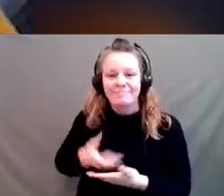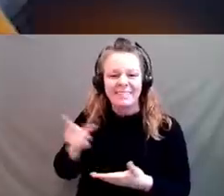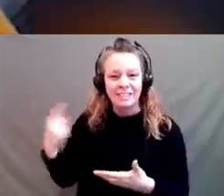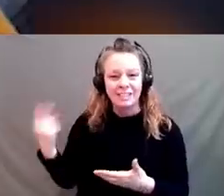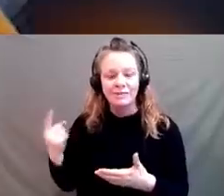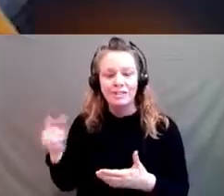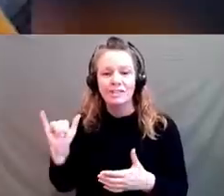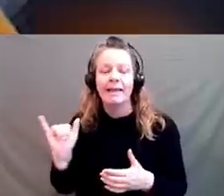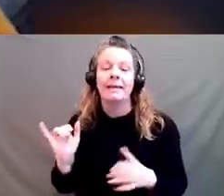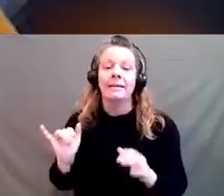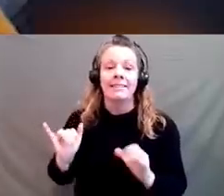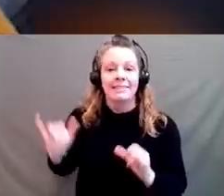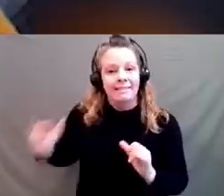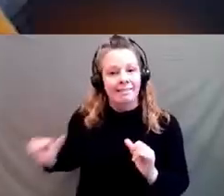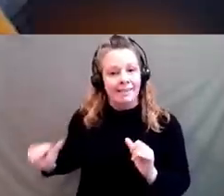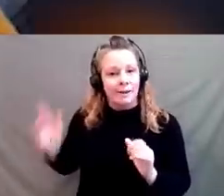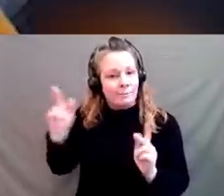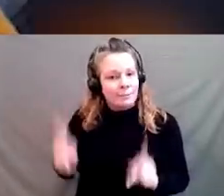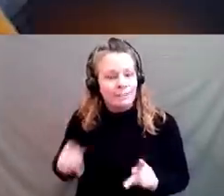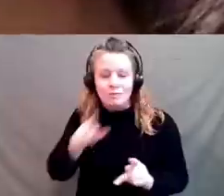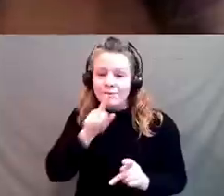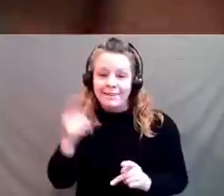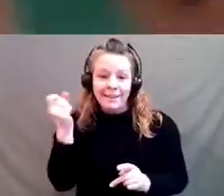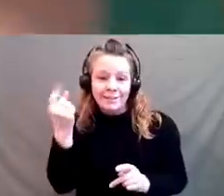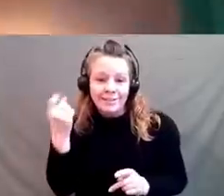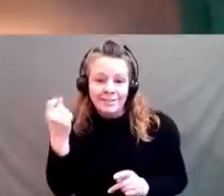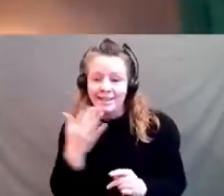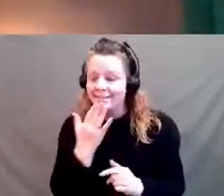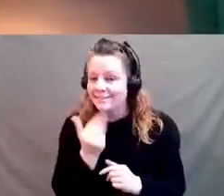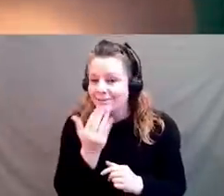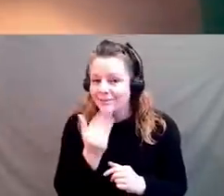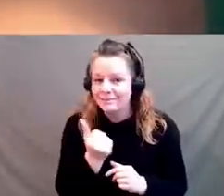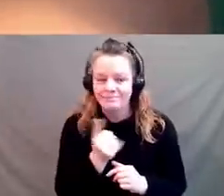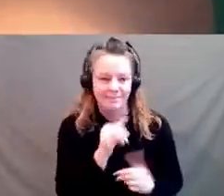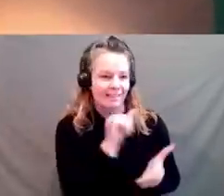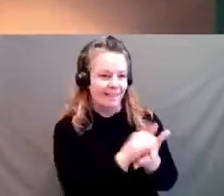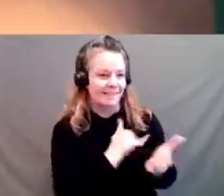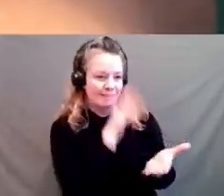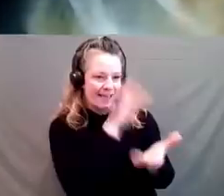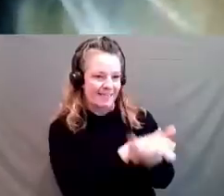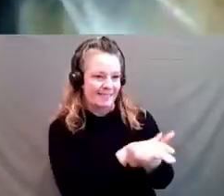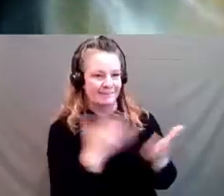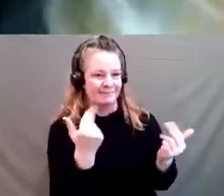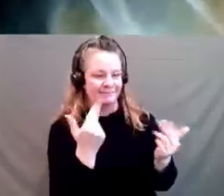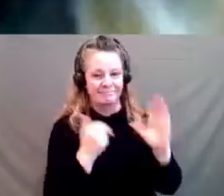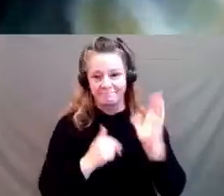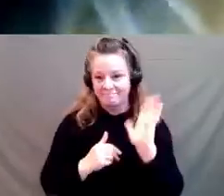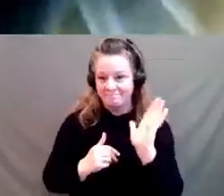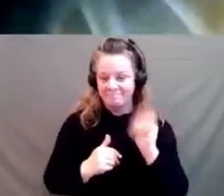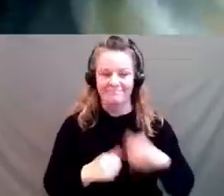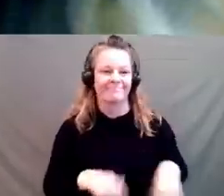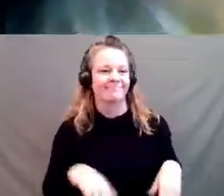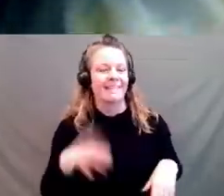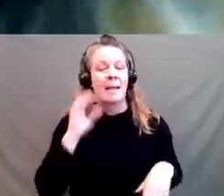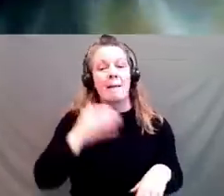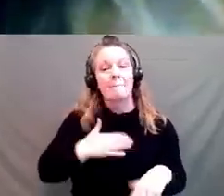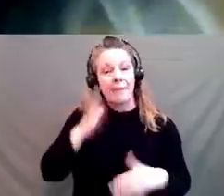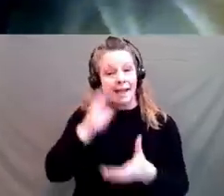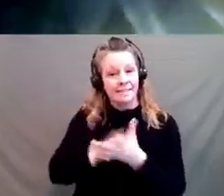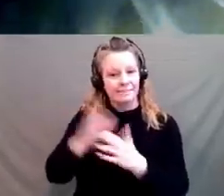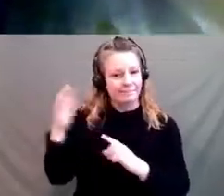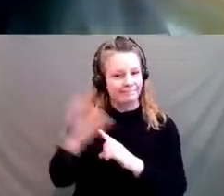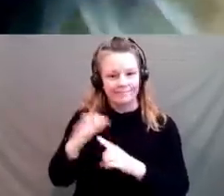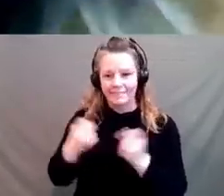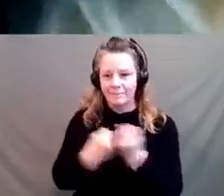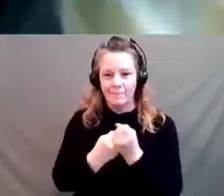little person that was really understanding and sweet. That's my husband. Hello. My husband has been my number one support